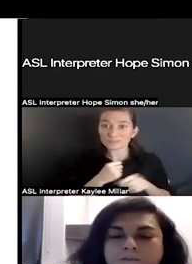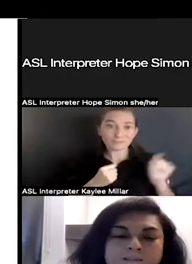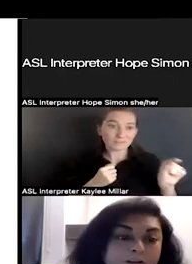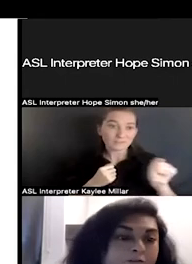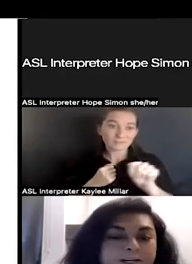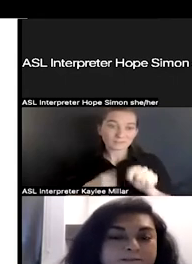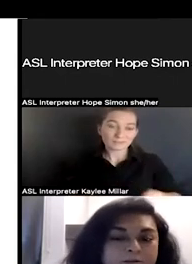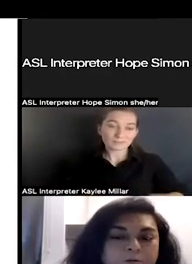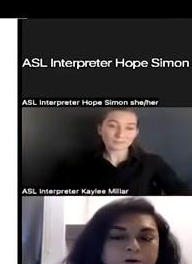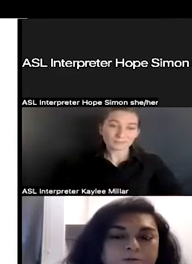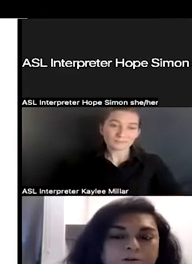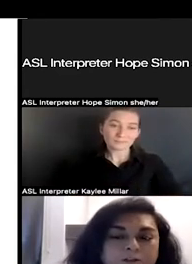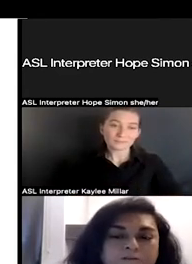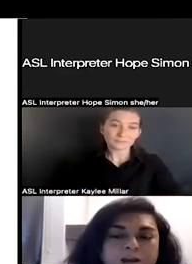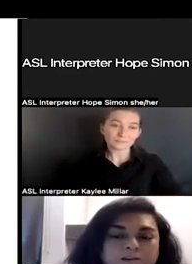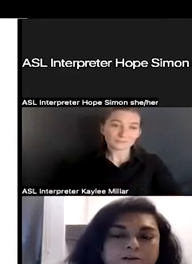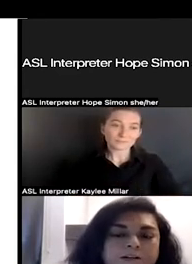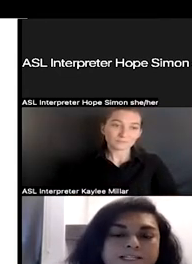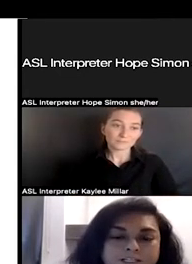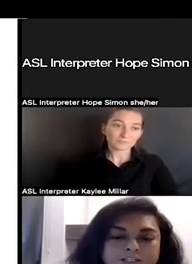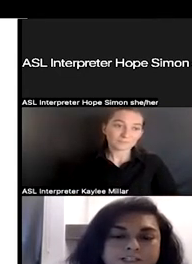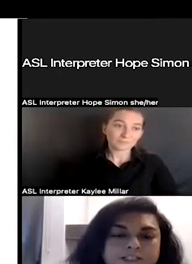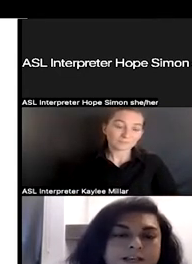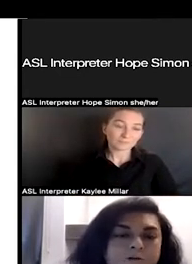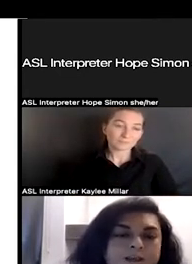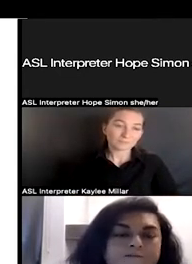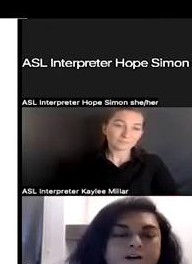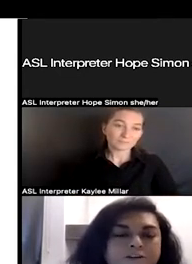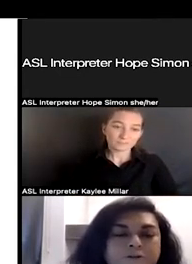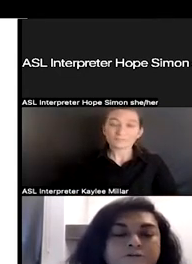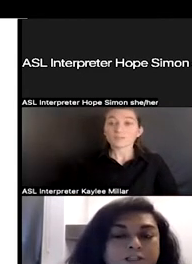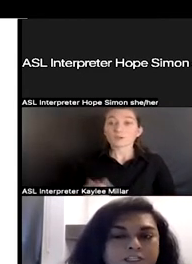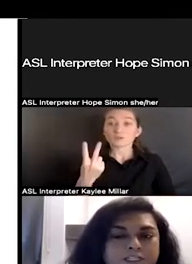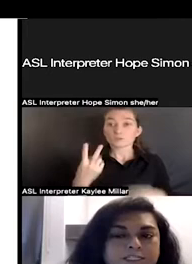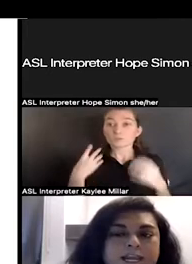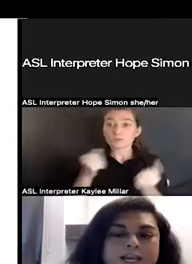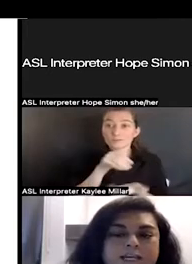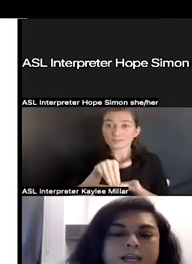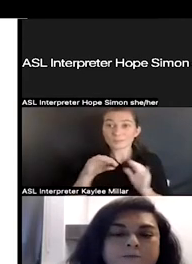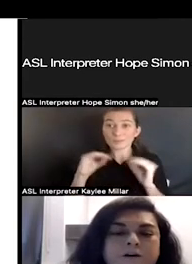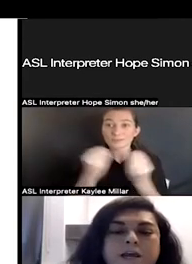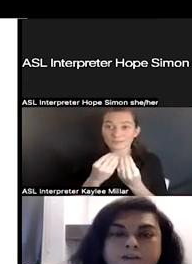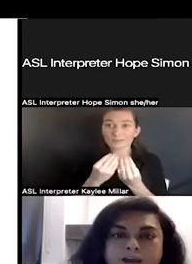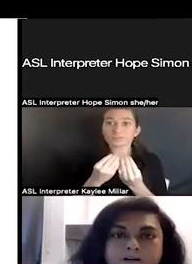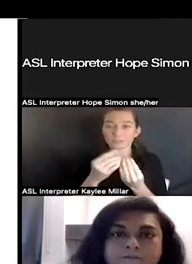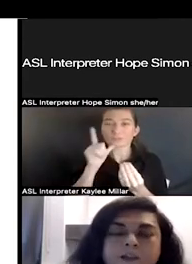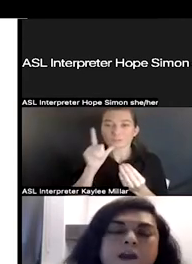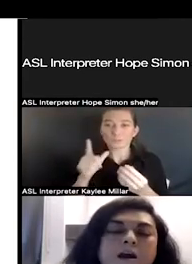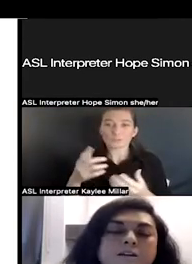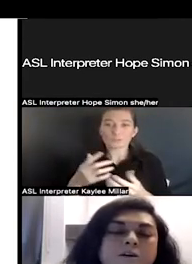And the beneficiaries of this award were two of our health center organizations. We have Father Joe's Villages and Neighborhood